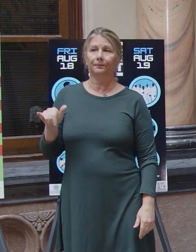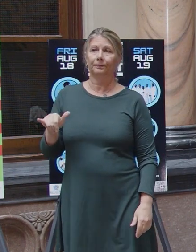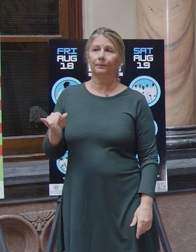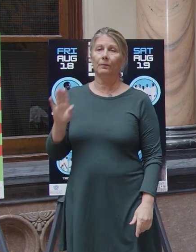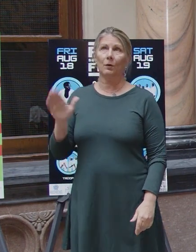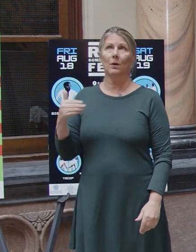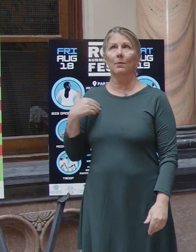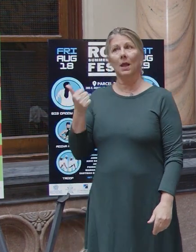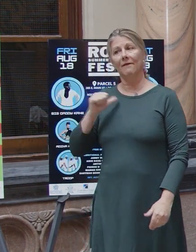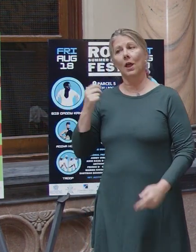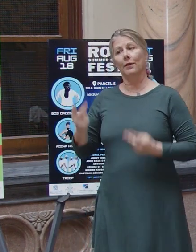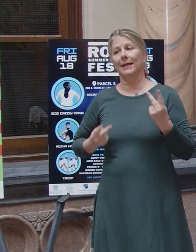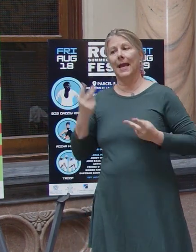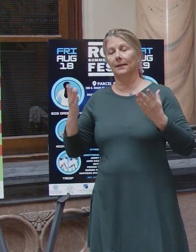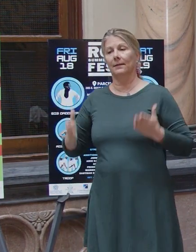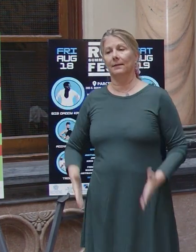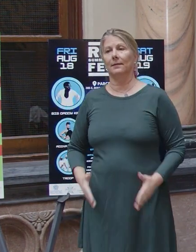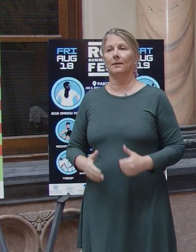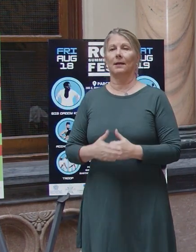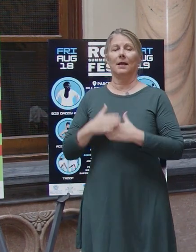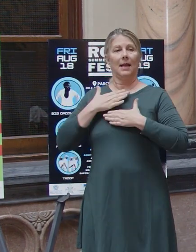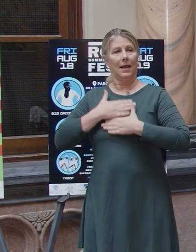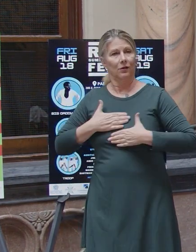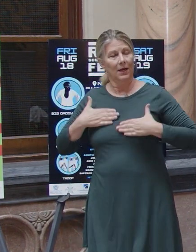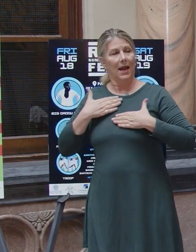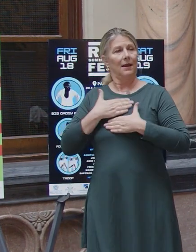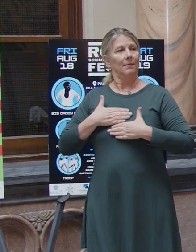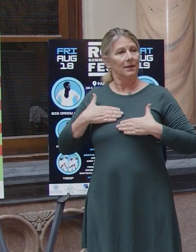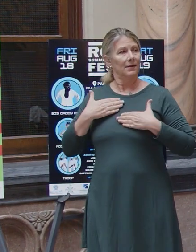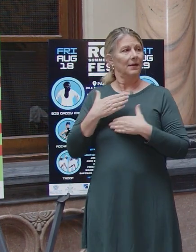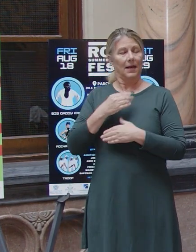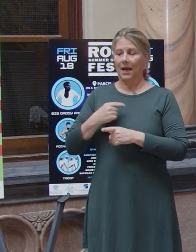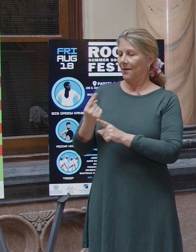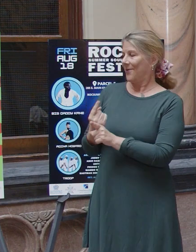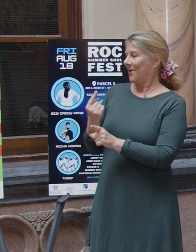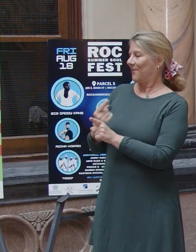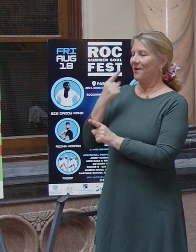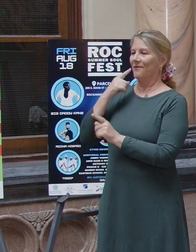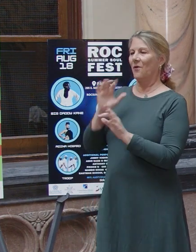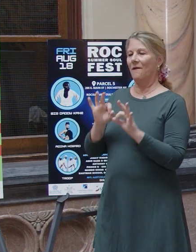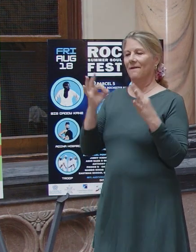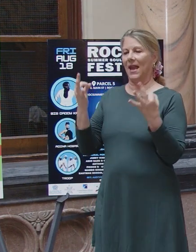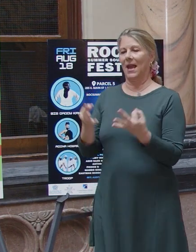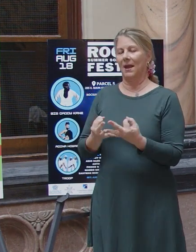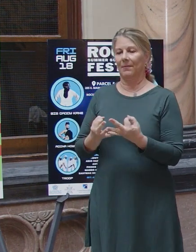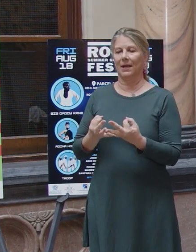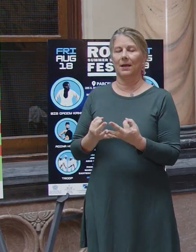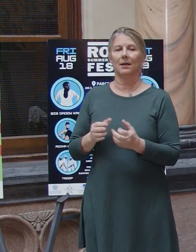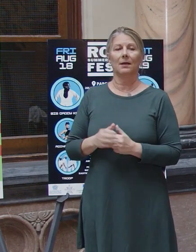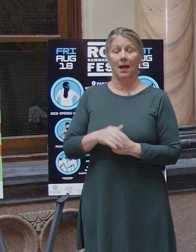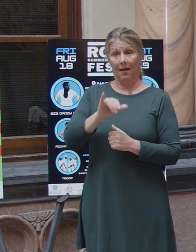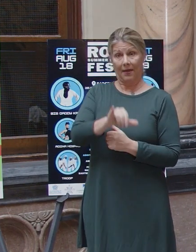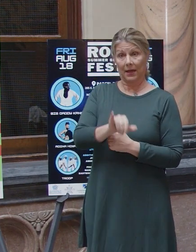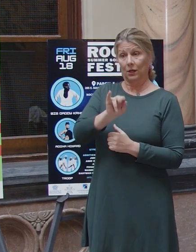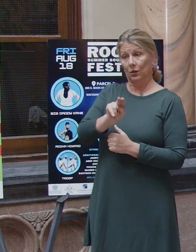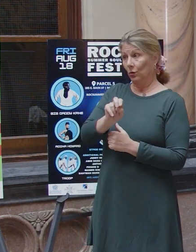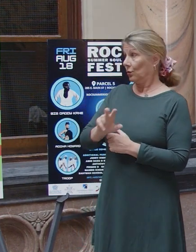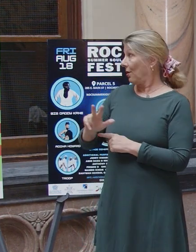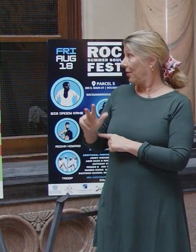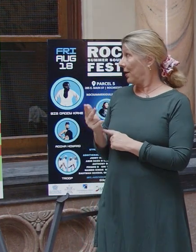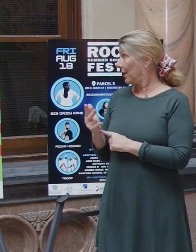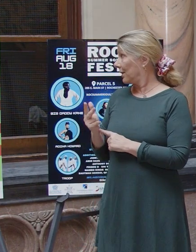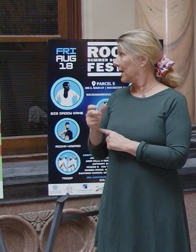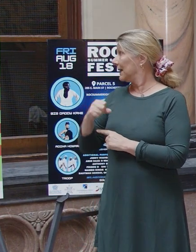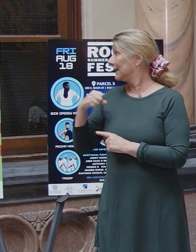other guests and entertainment that's appropriate for families. We are doing this on June 3rd, Saturday.